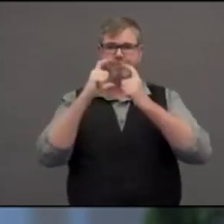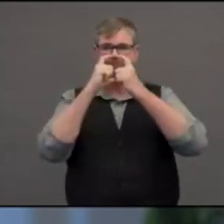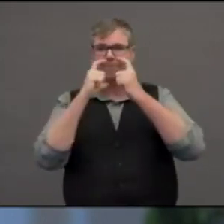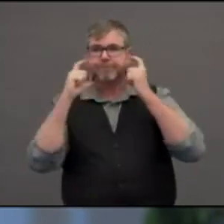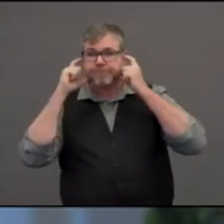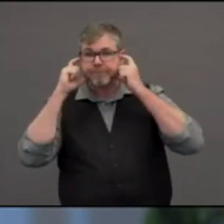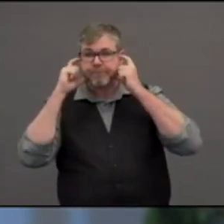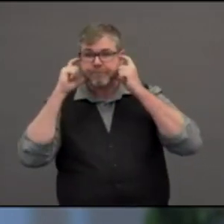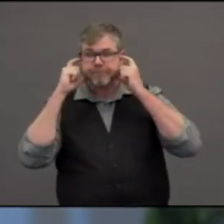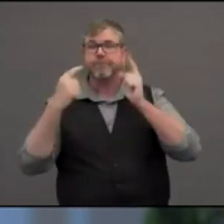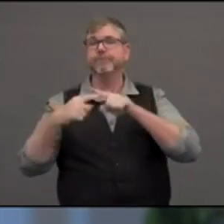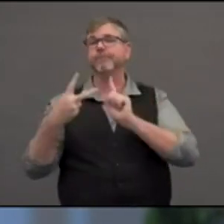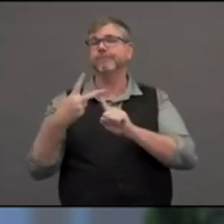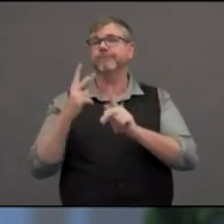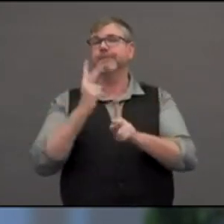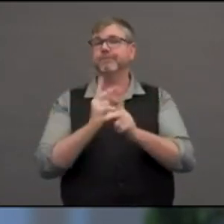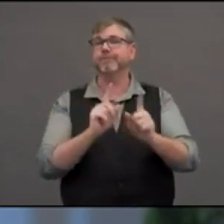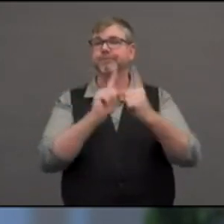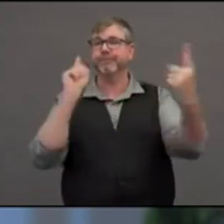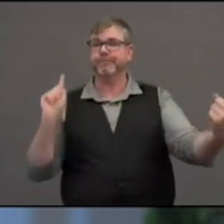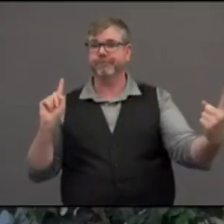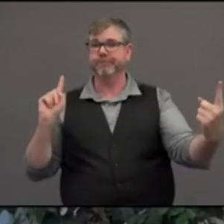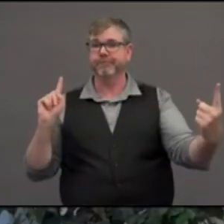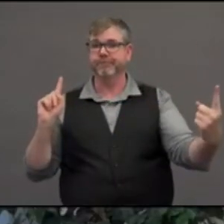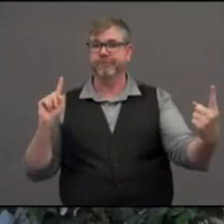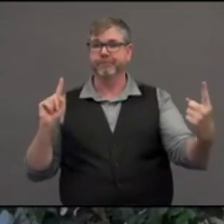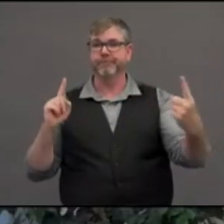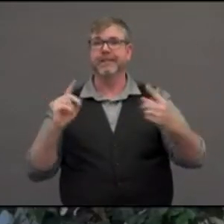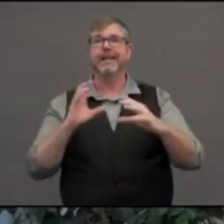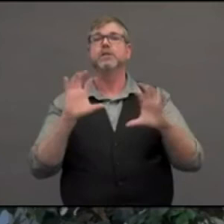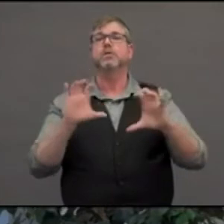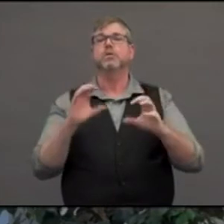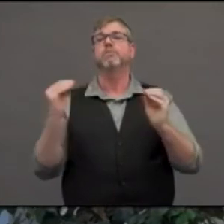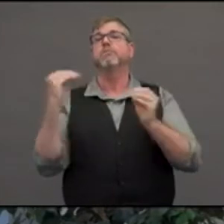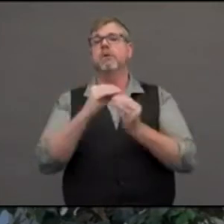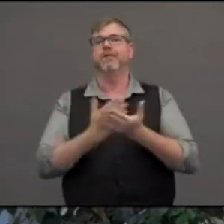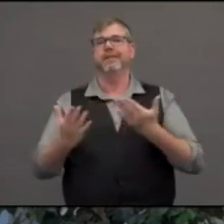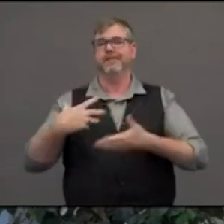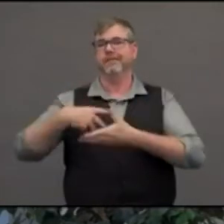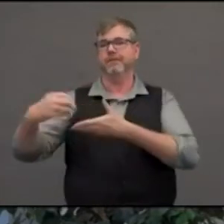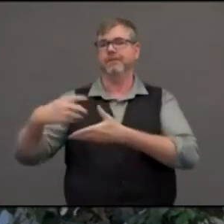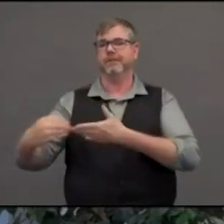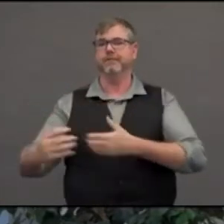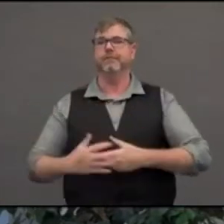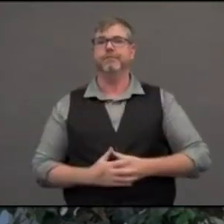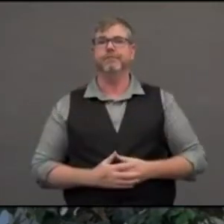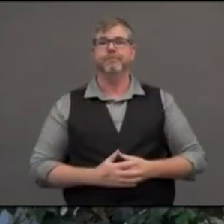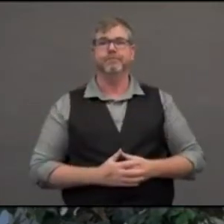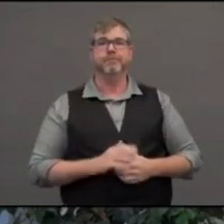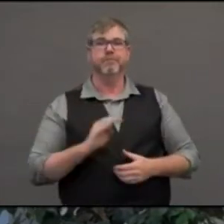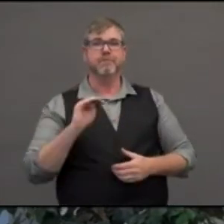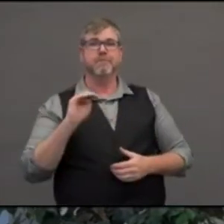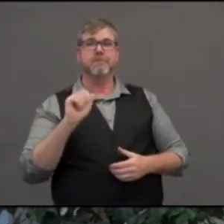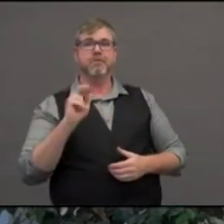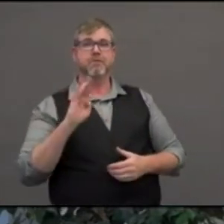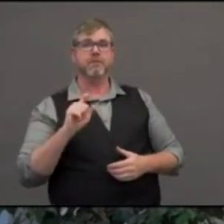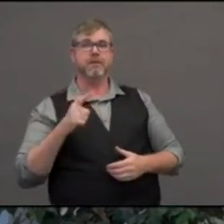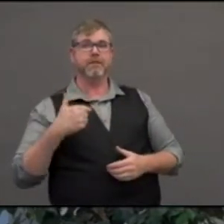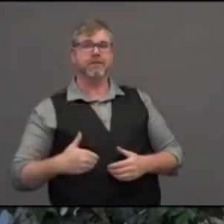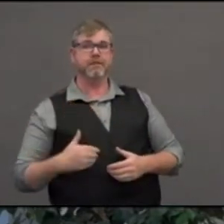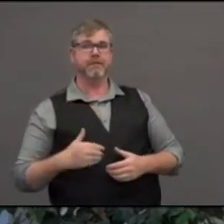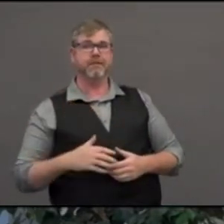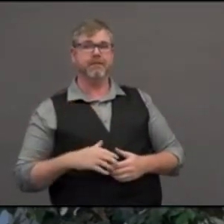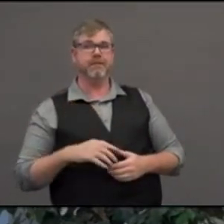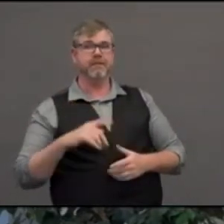and do more things outside. And as you've seen, I've had to adjust my mask a couple of times during our